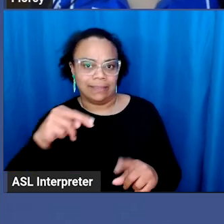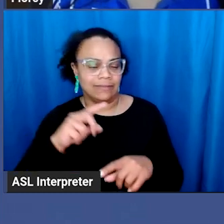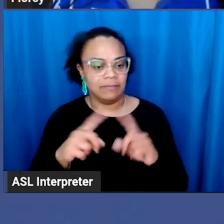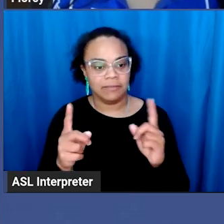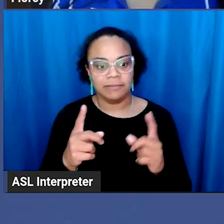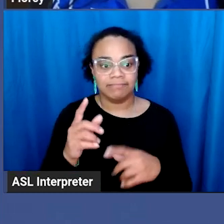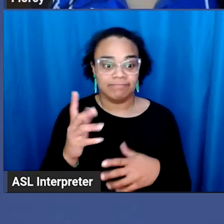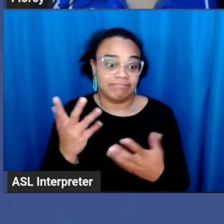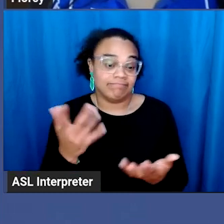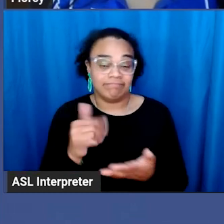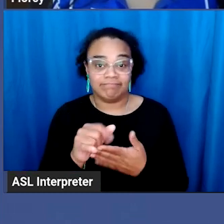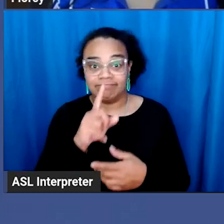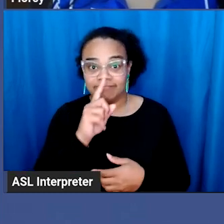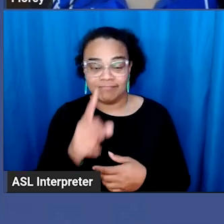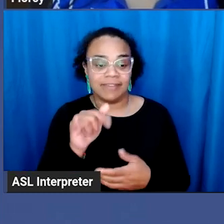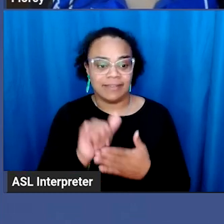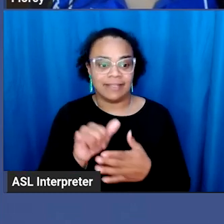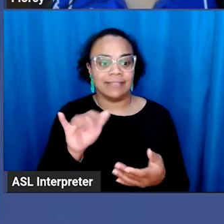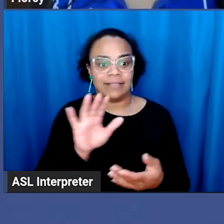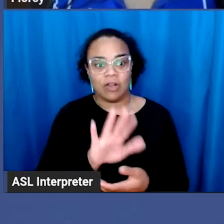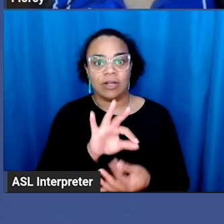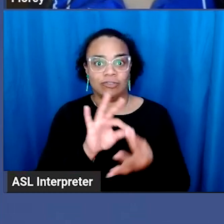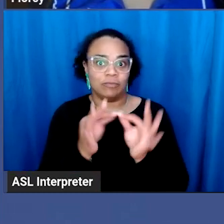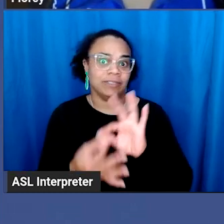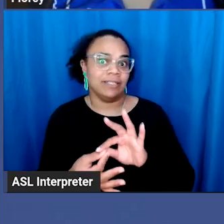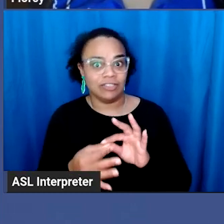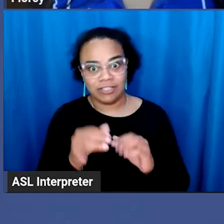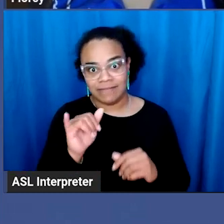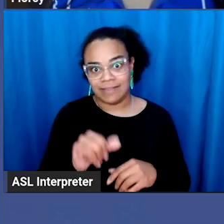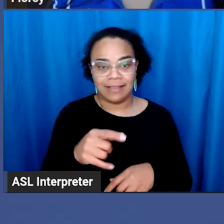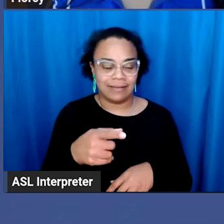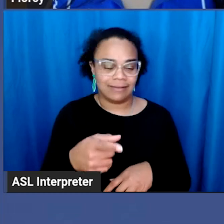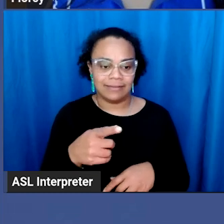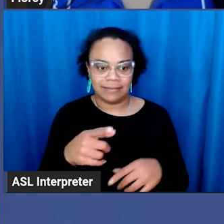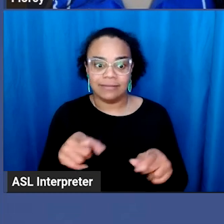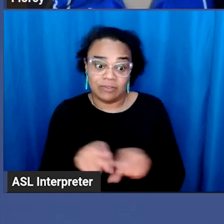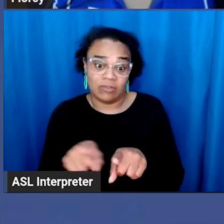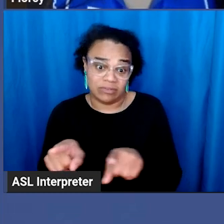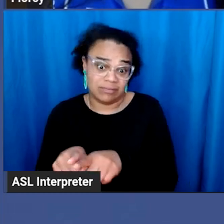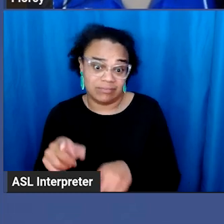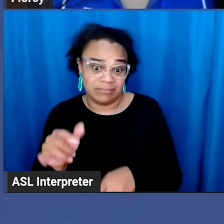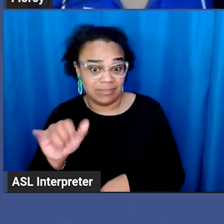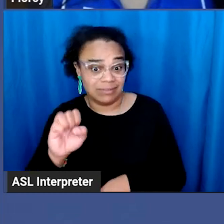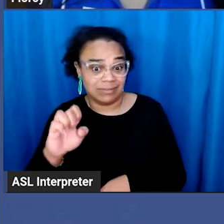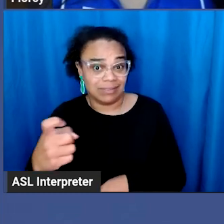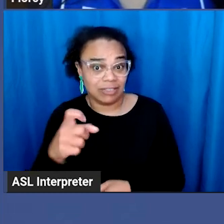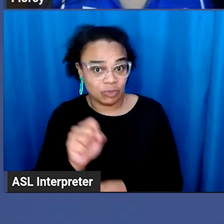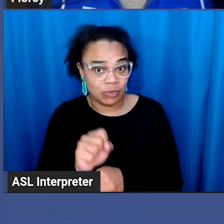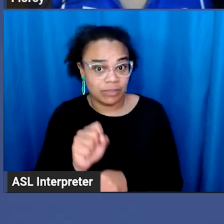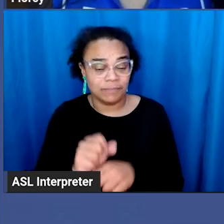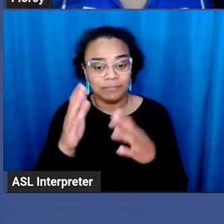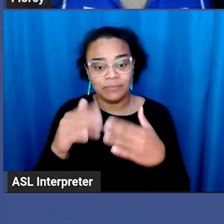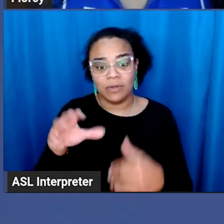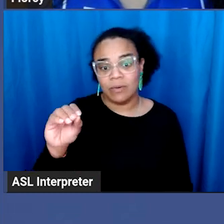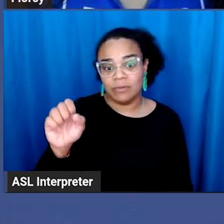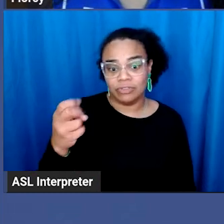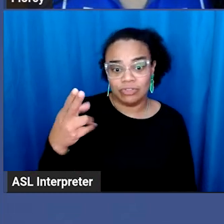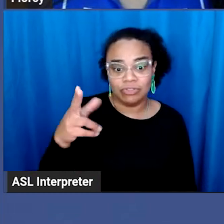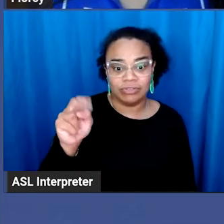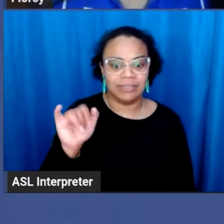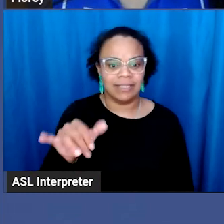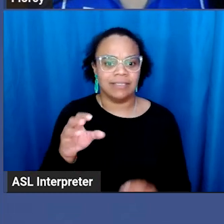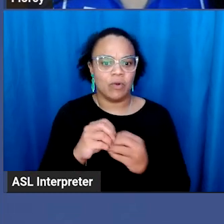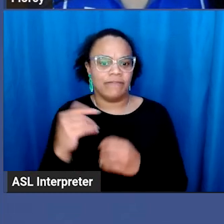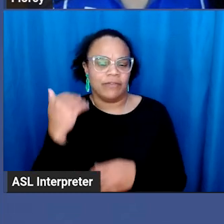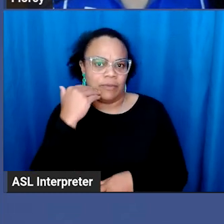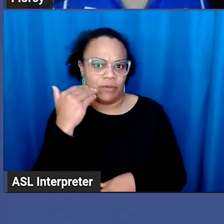it is what it is. Like that is an interpretation of that, which also is like sex work. And Oshun, is more familiarized.